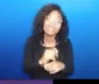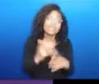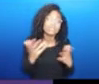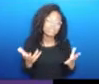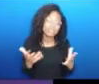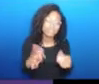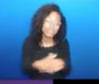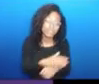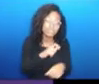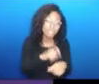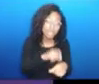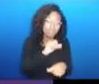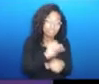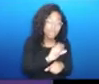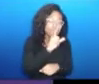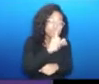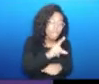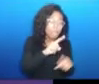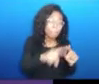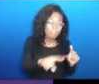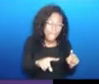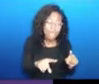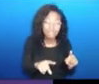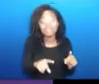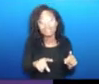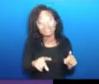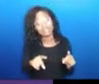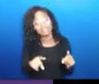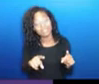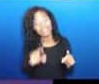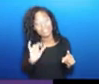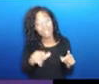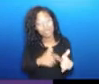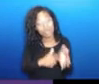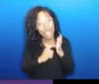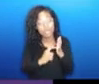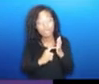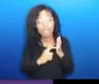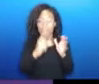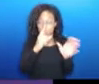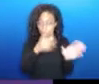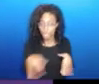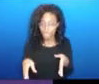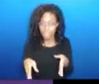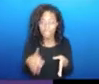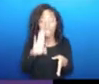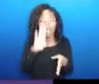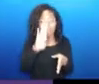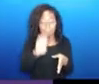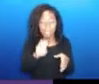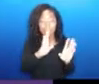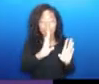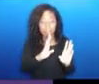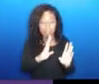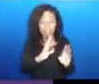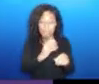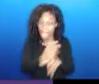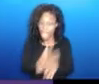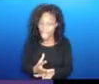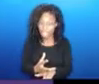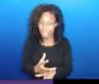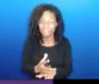to always remember is to be organized, be prepared, and also be positive.